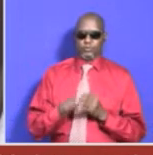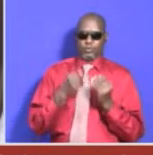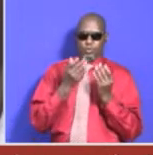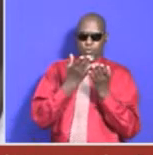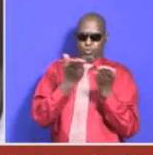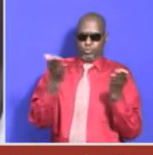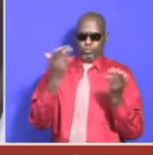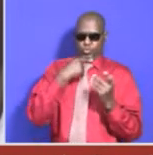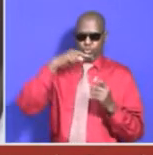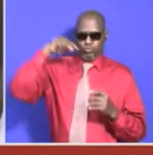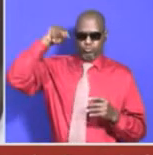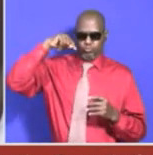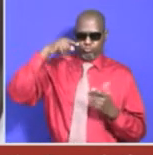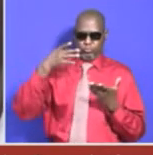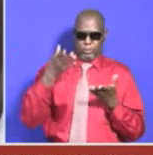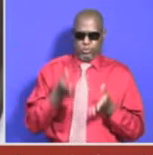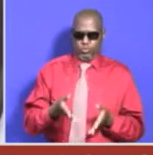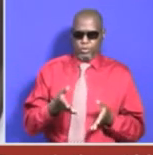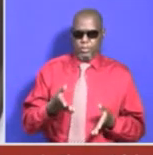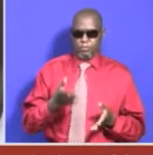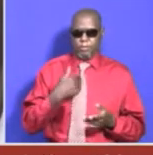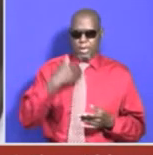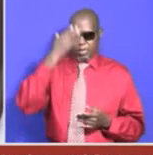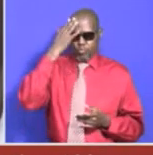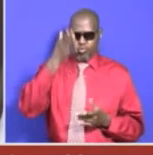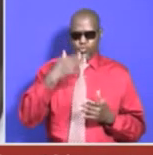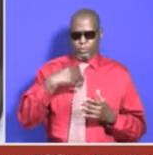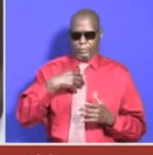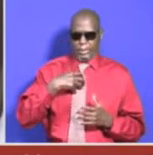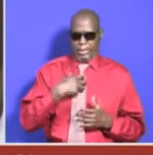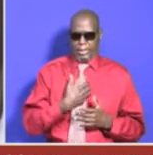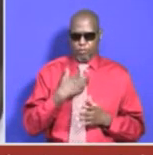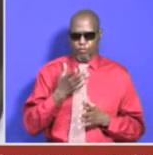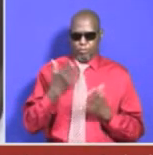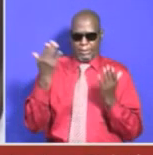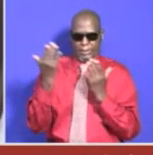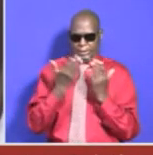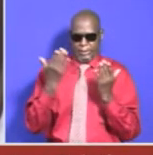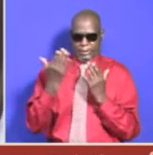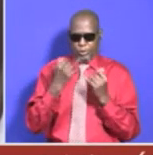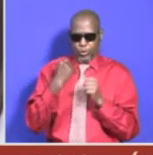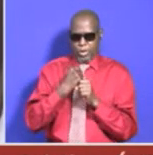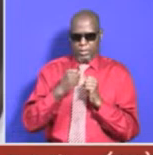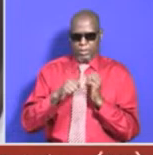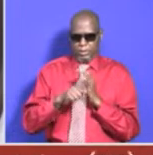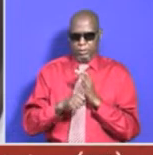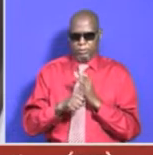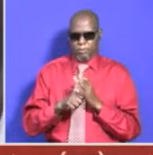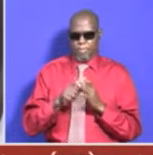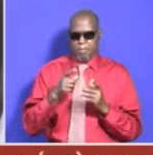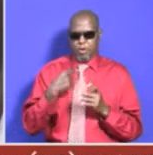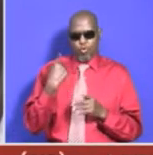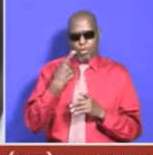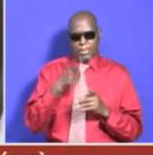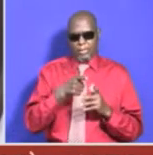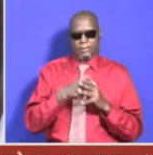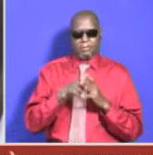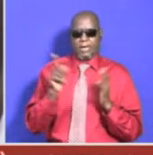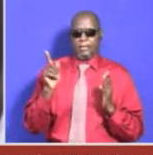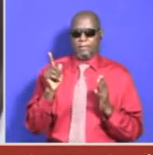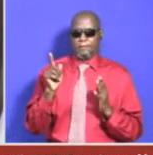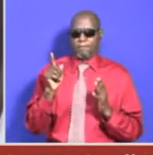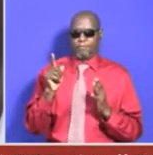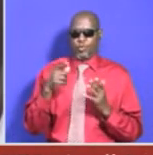najua mumechoka kusoma na bidii na kuweka bidii, but the hard work has just begun. Karibuni